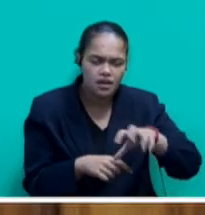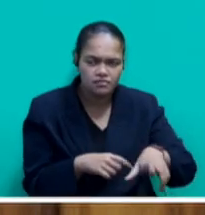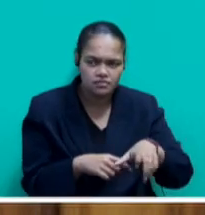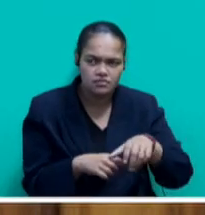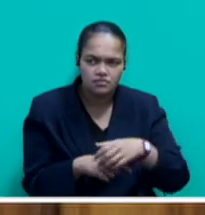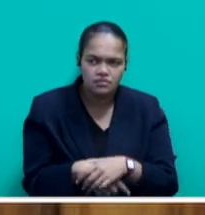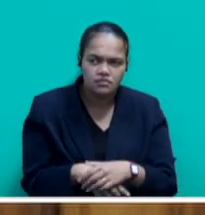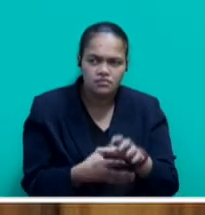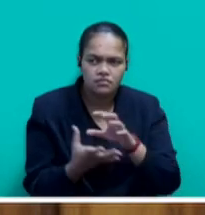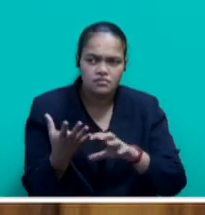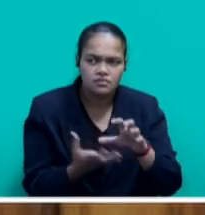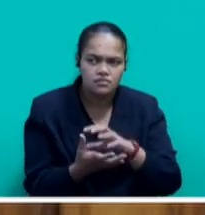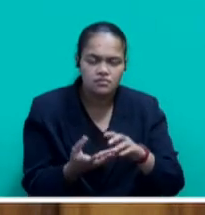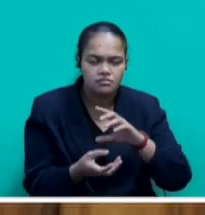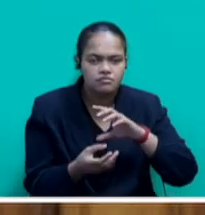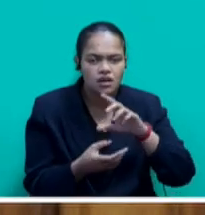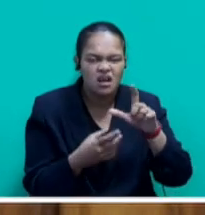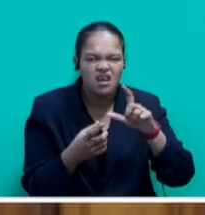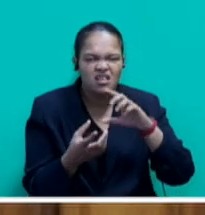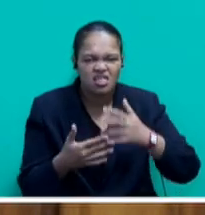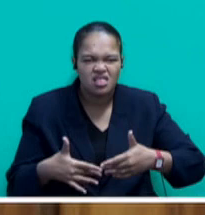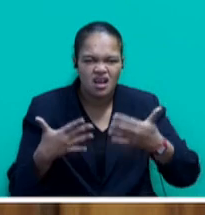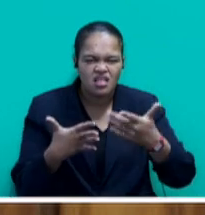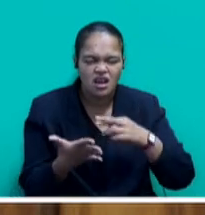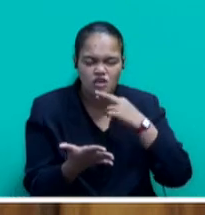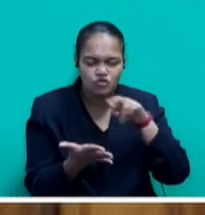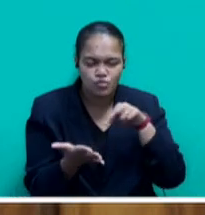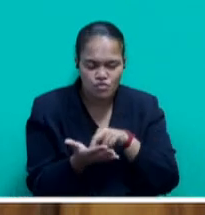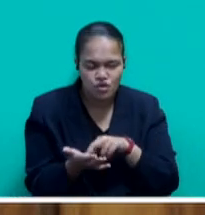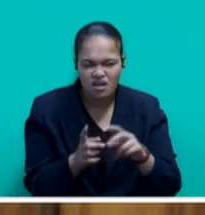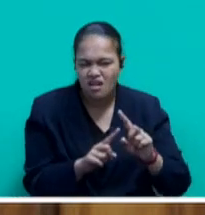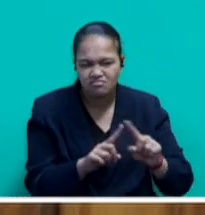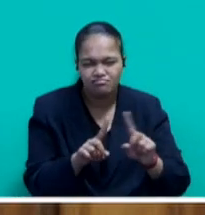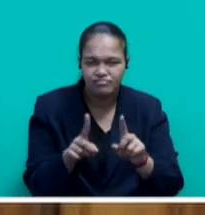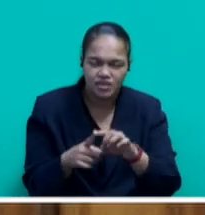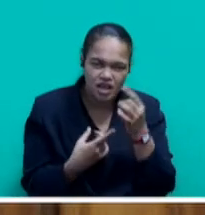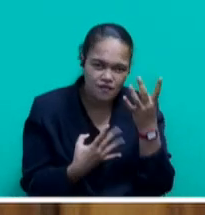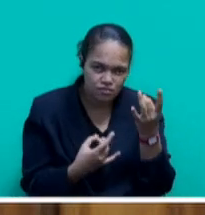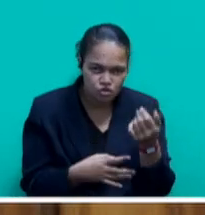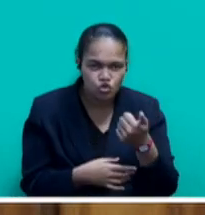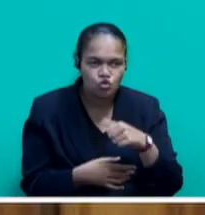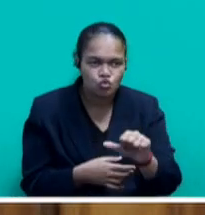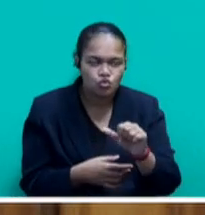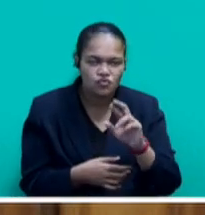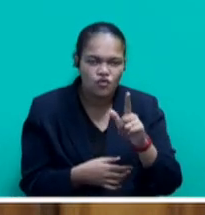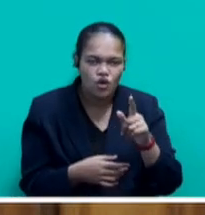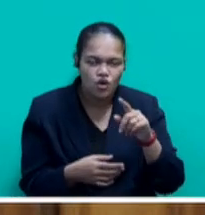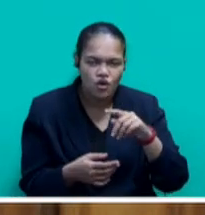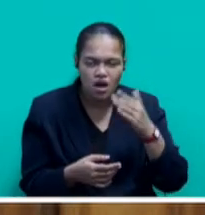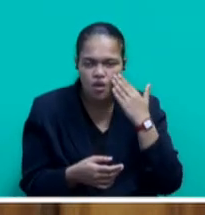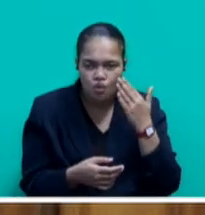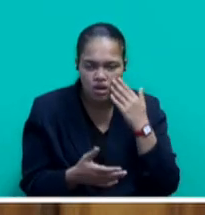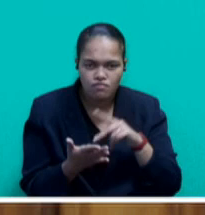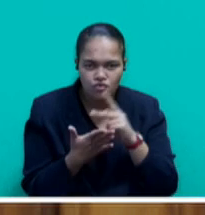makes available climate change data, report, and other information that can be used to raise awareness and strengthen